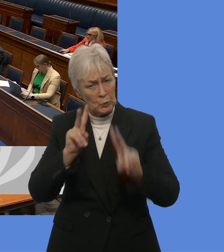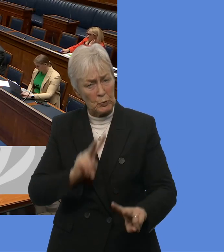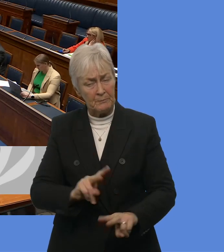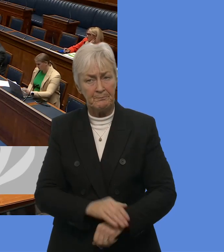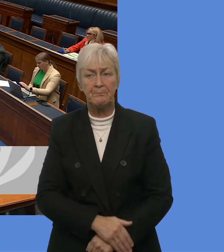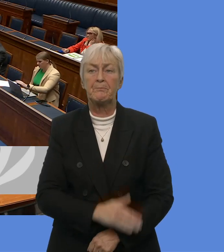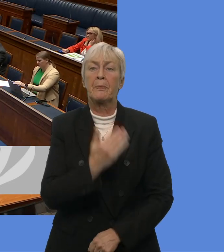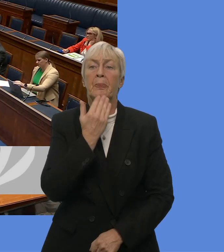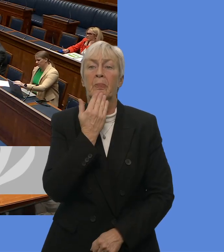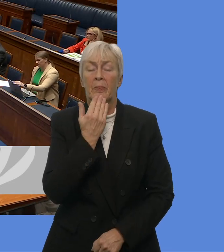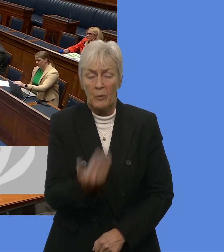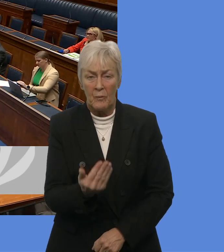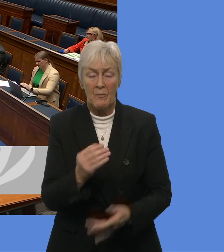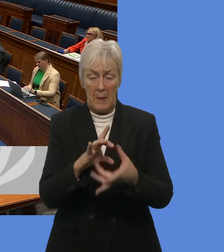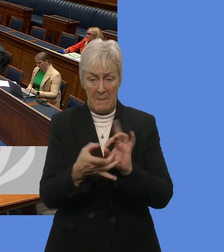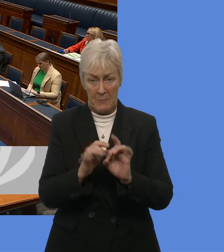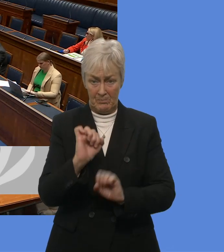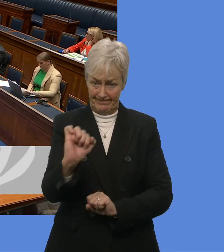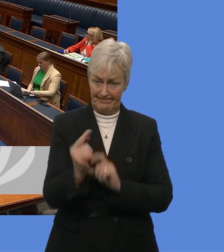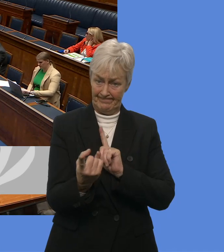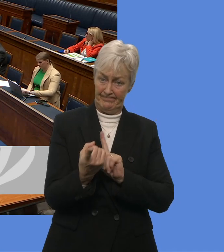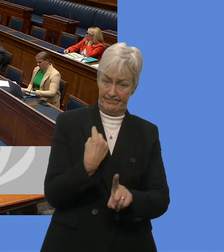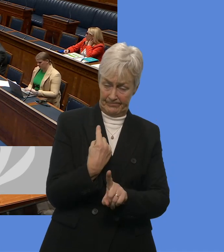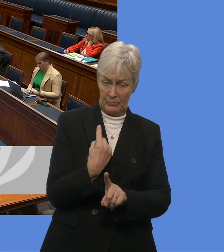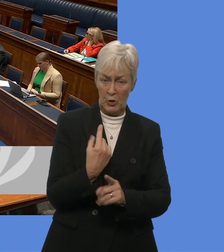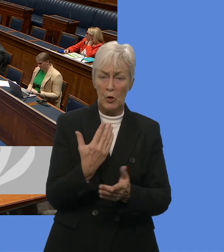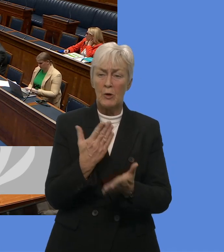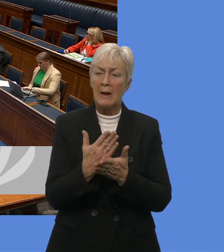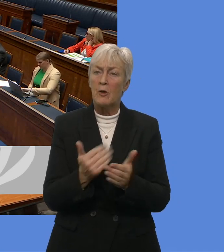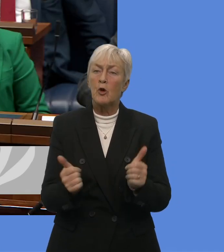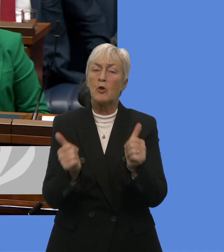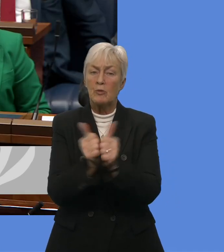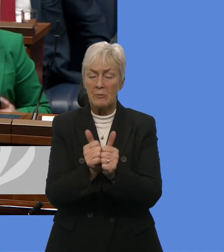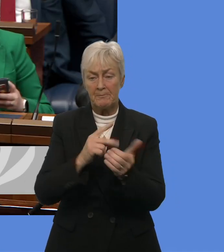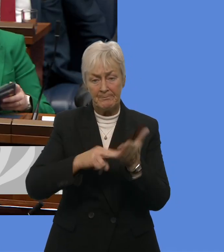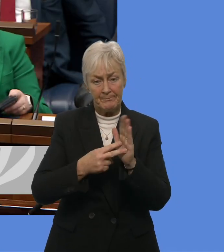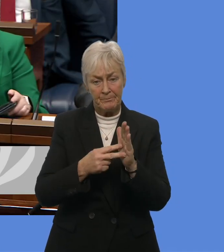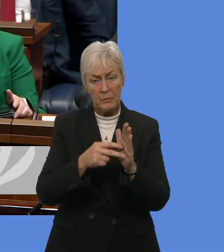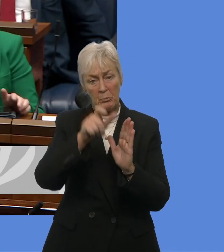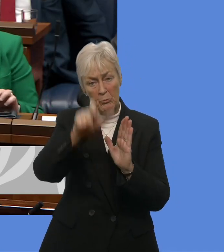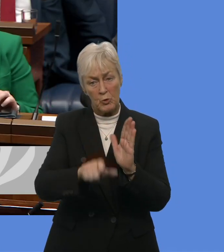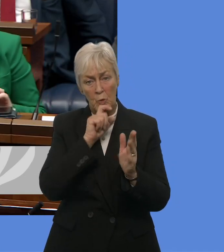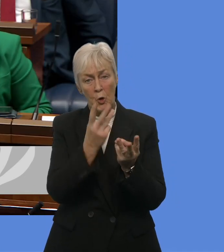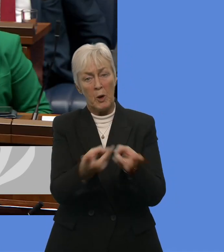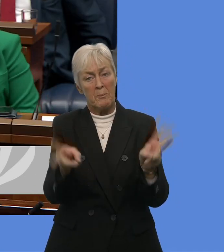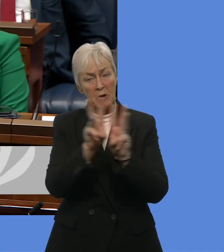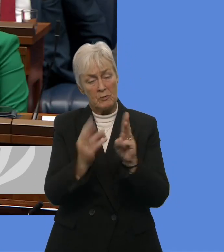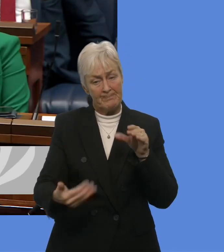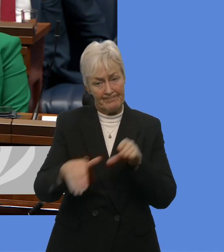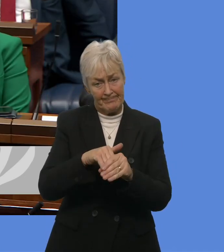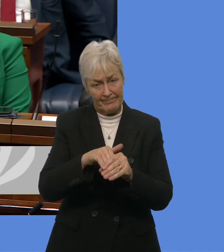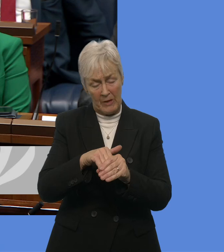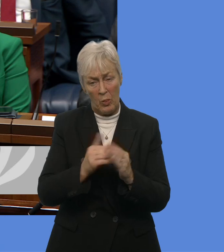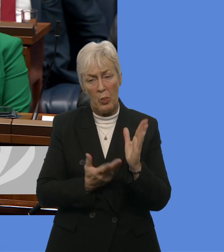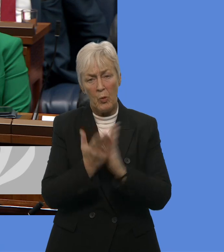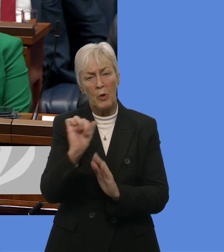Thank you, Mr Speaker. I thank the member for his questions. The arrangements for appointing commissioners to the Northern Ireland Judicial Appointments Commission are set out in the Justice